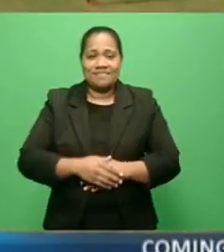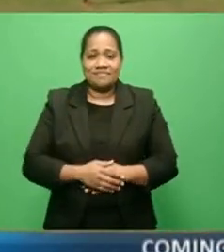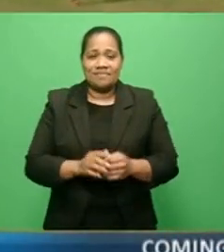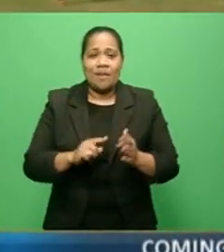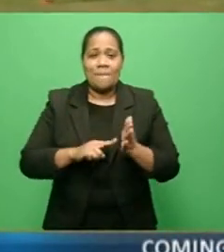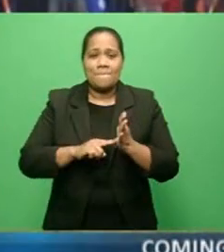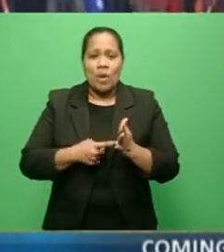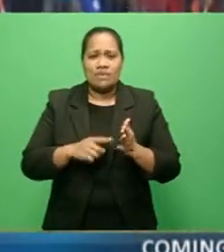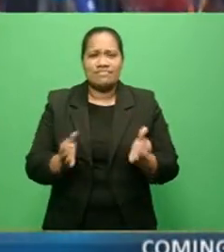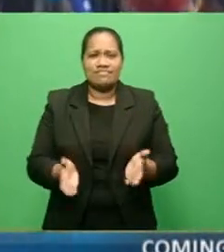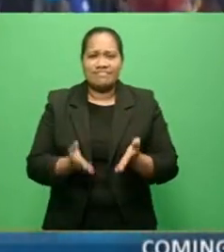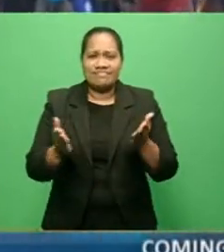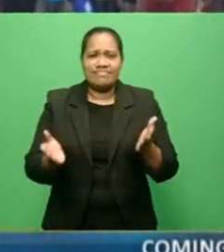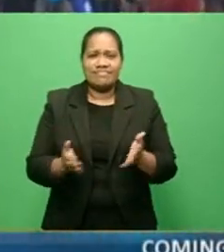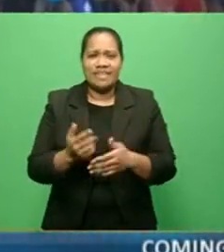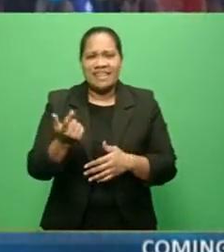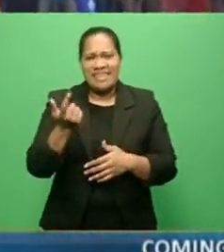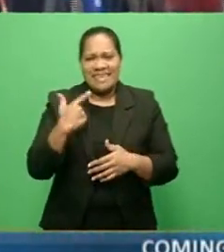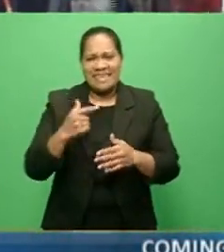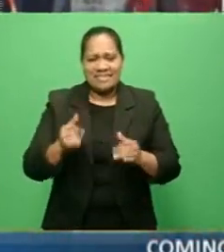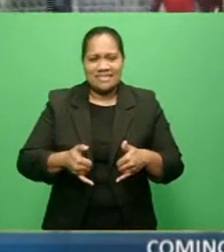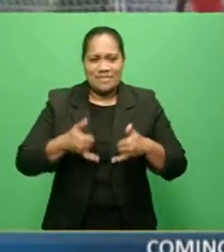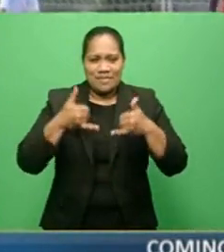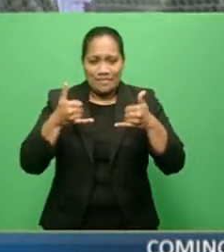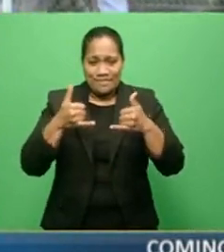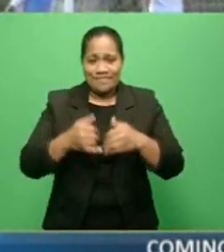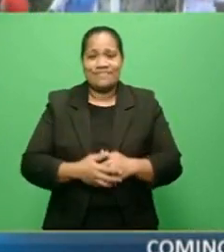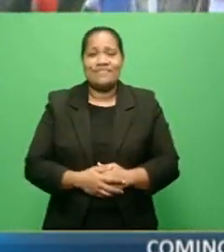in play lacking in Skipper Cup,